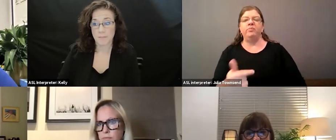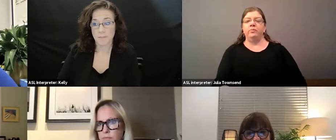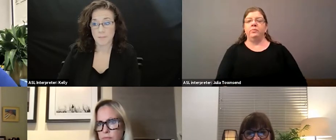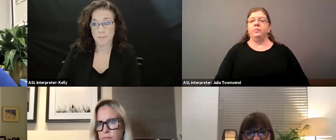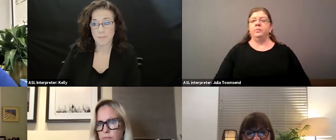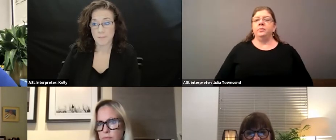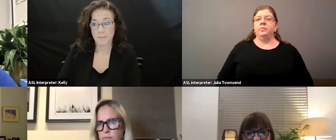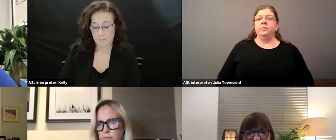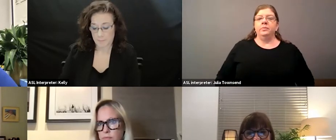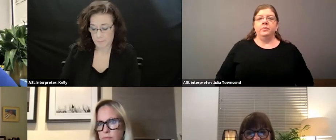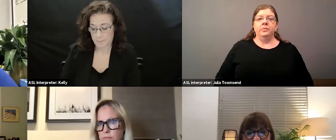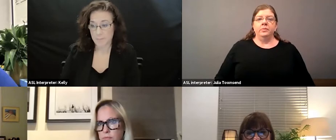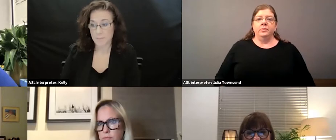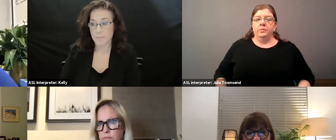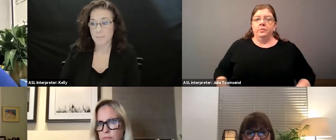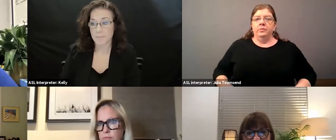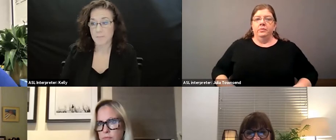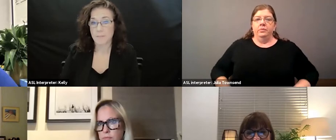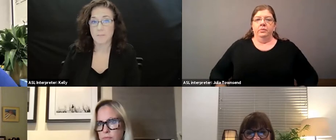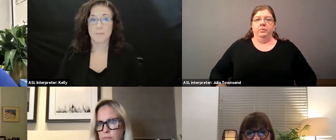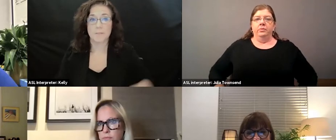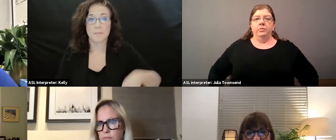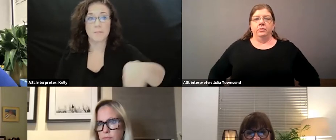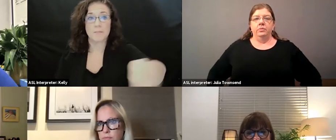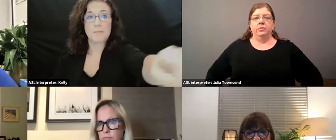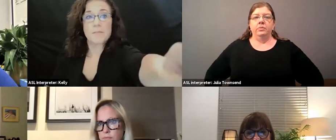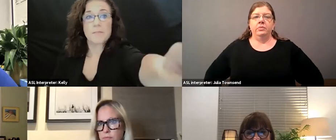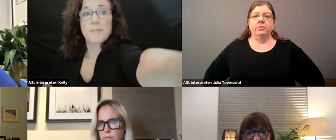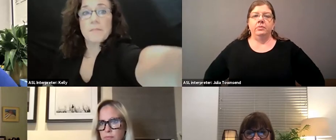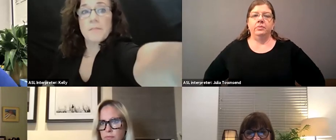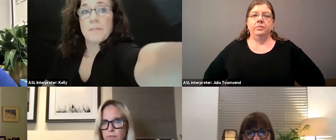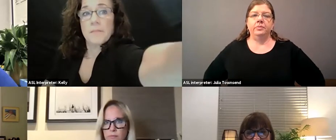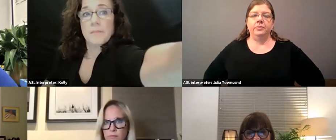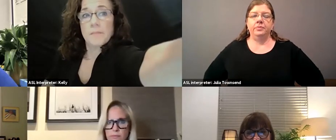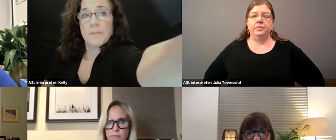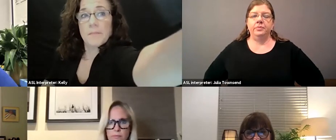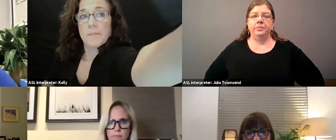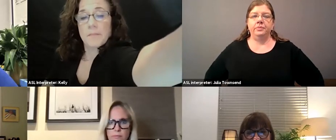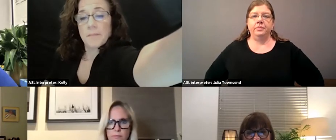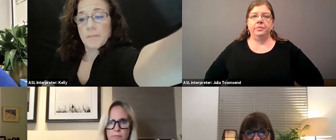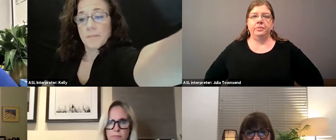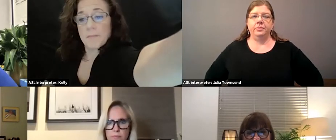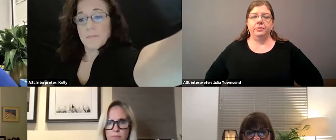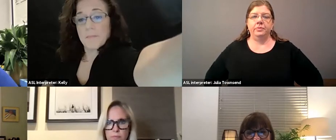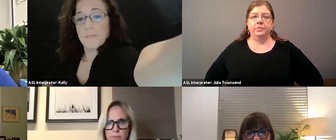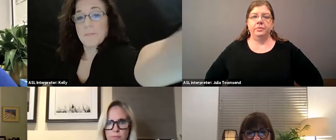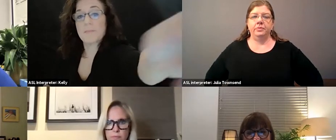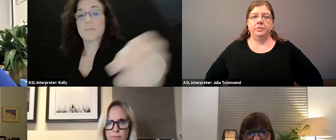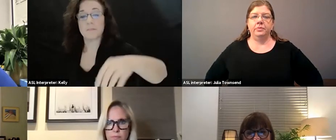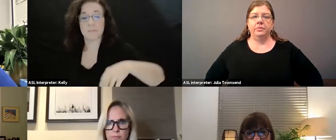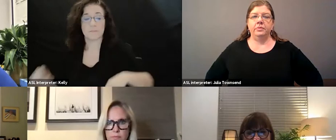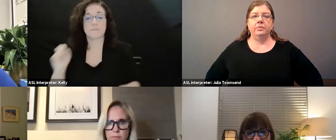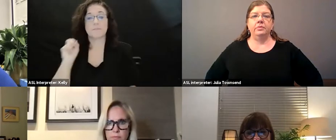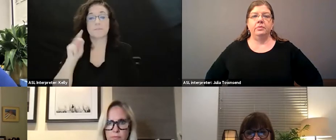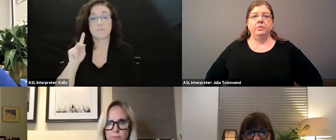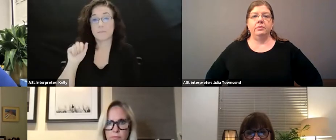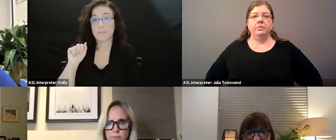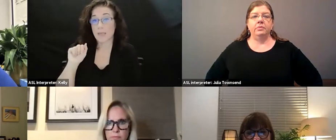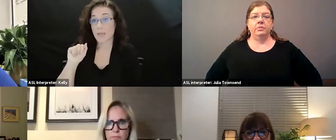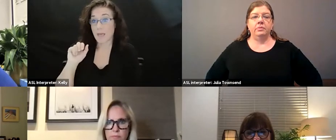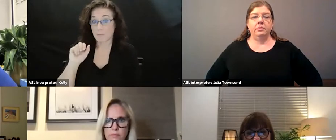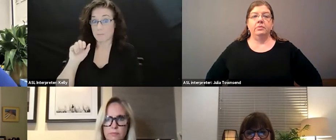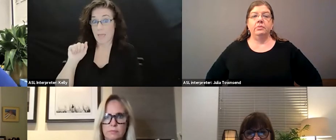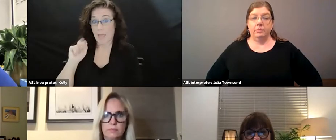thank you um angel lopez is it doesn't appear to be online so i'm going to go ahead and go with jill rivera and